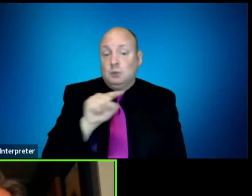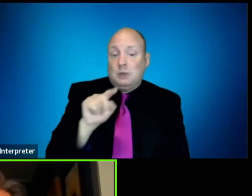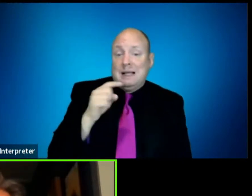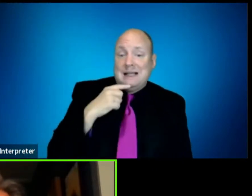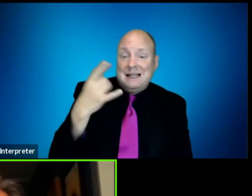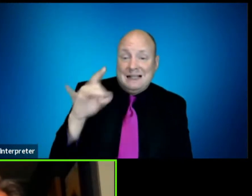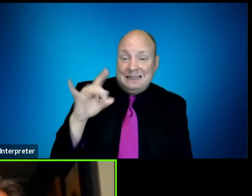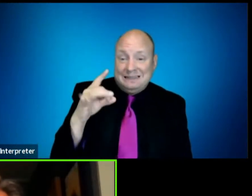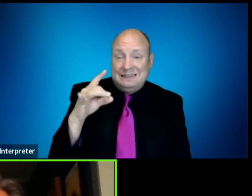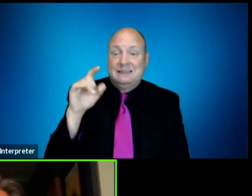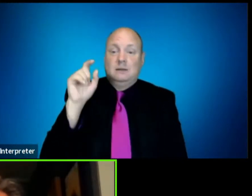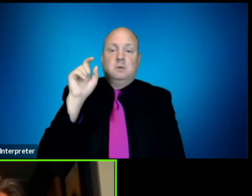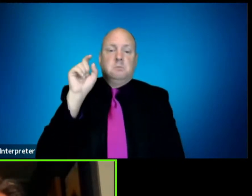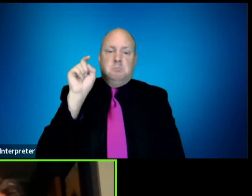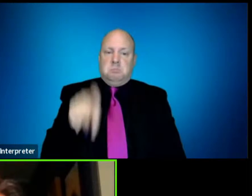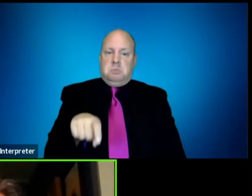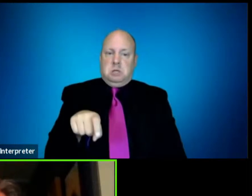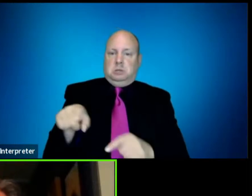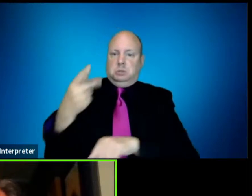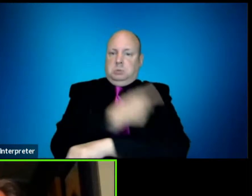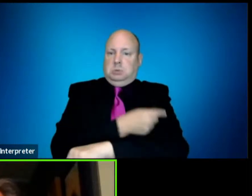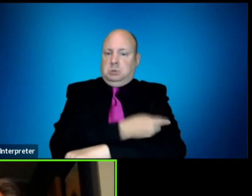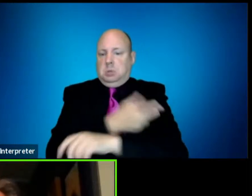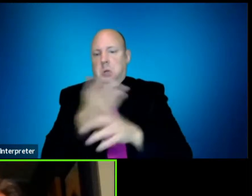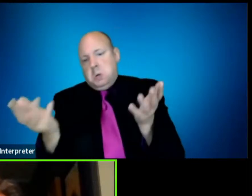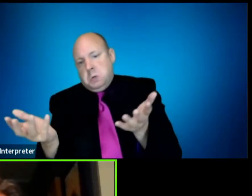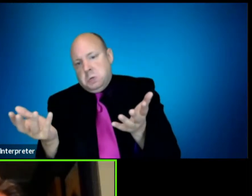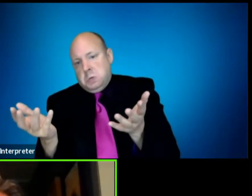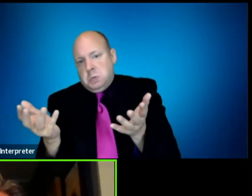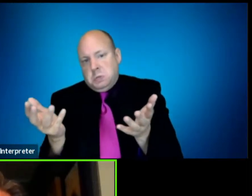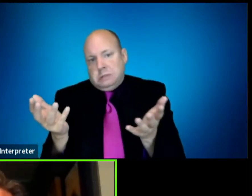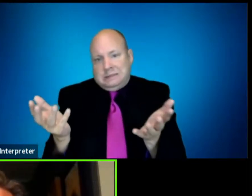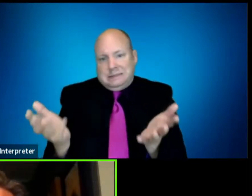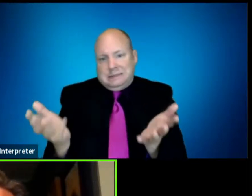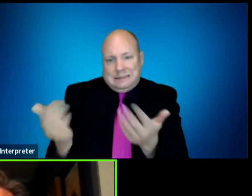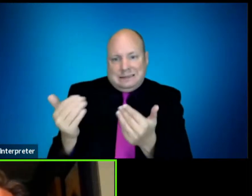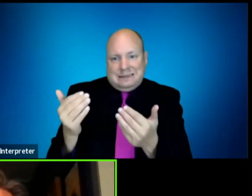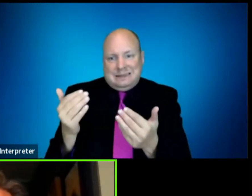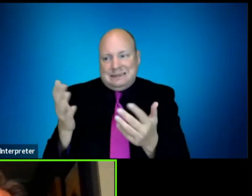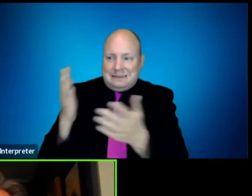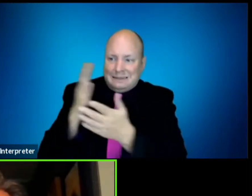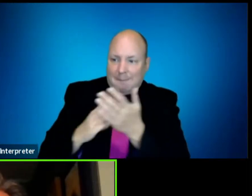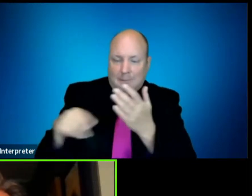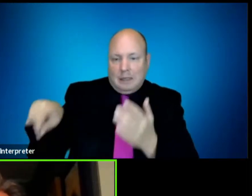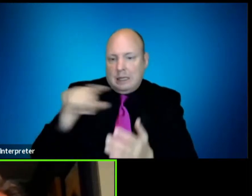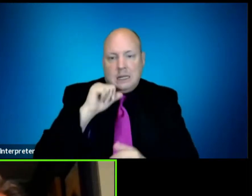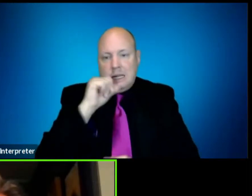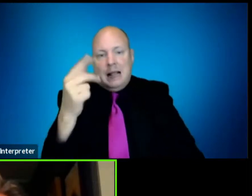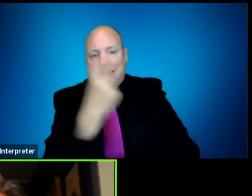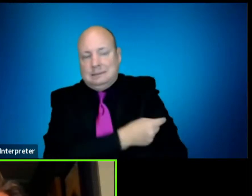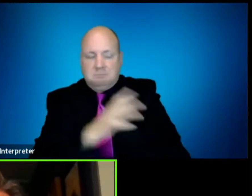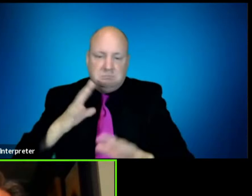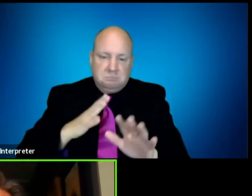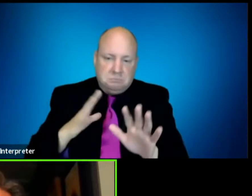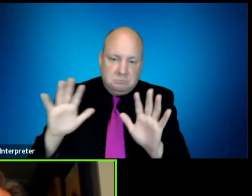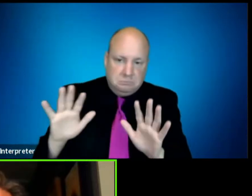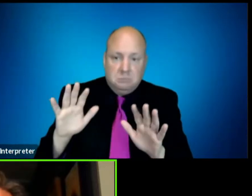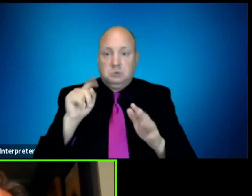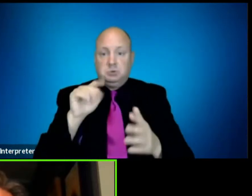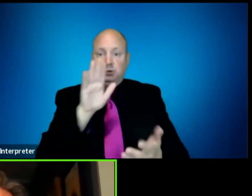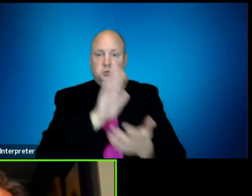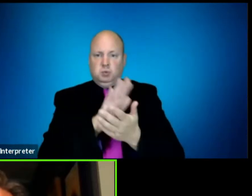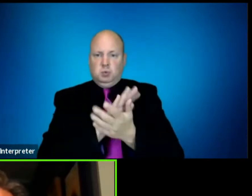remain a highly unvaccinated population. Schools have invested in portable air filters,